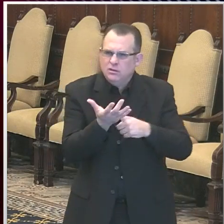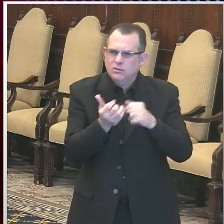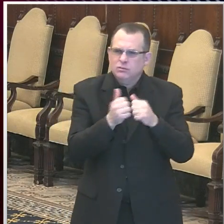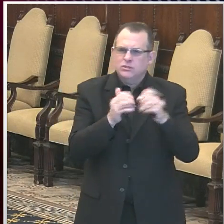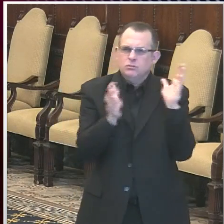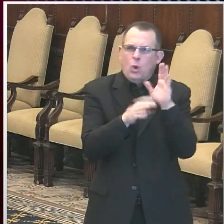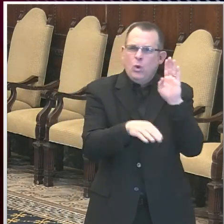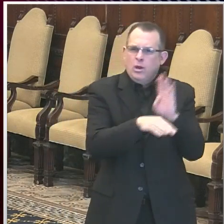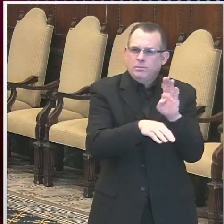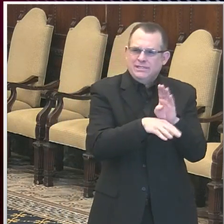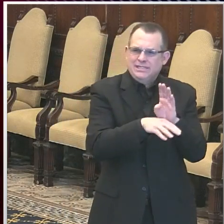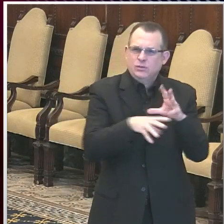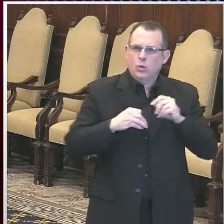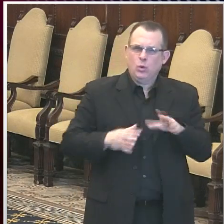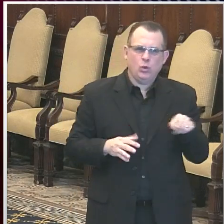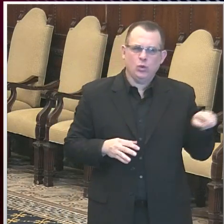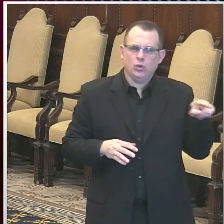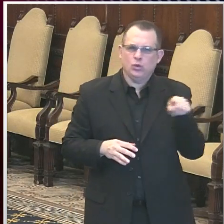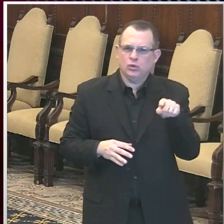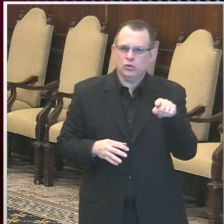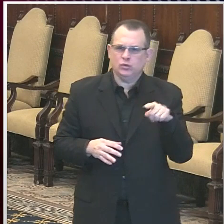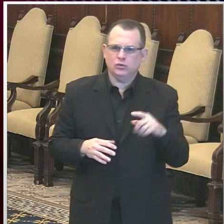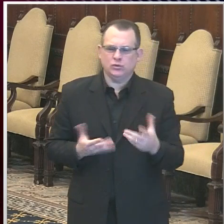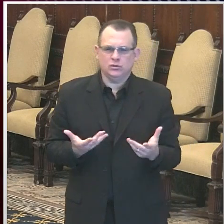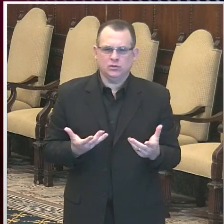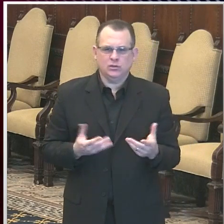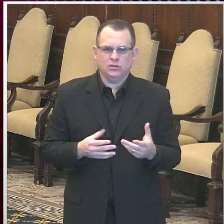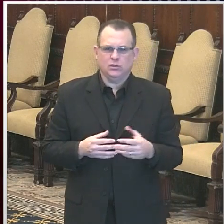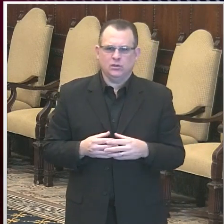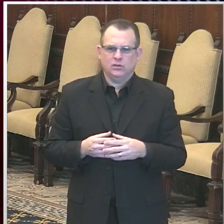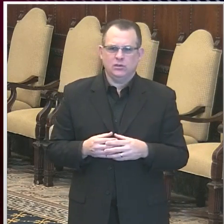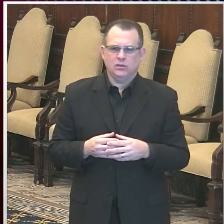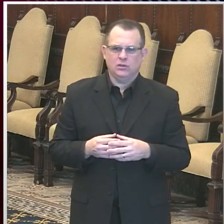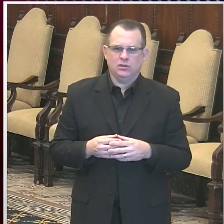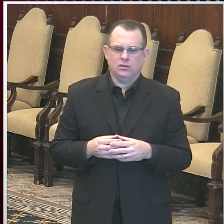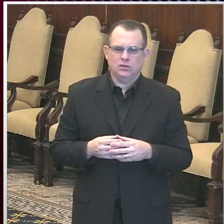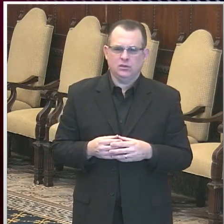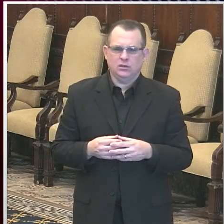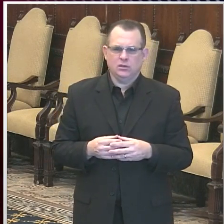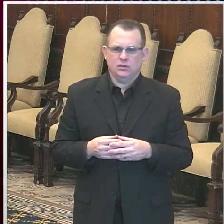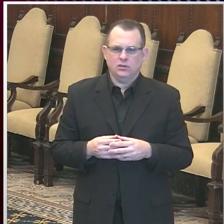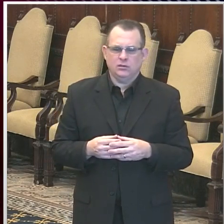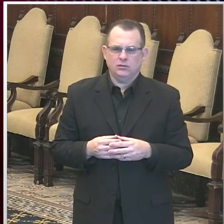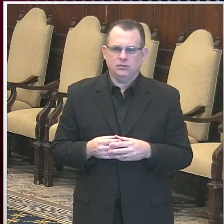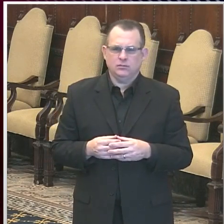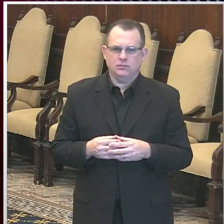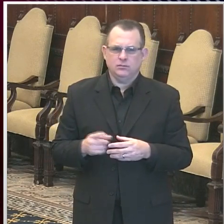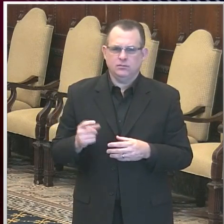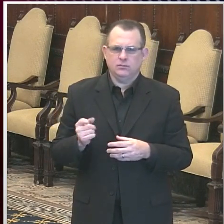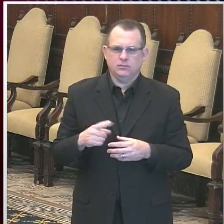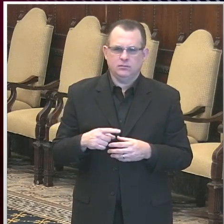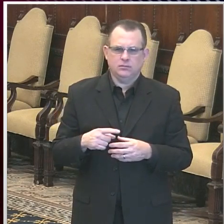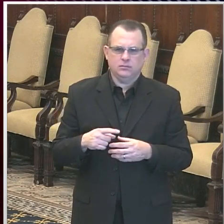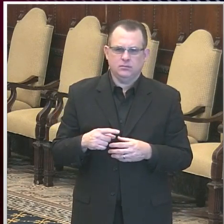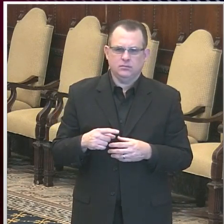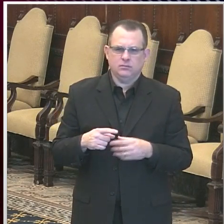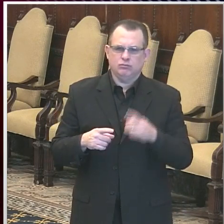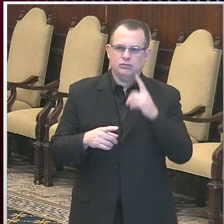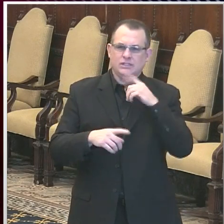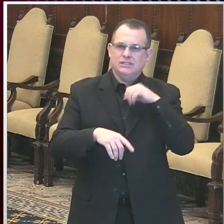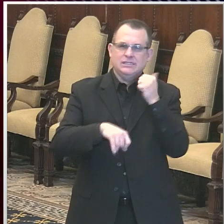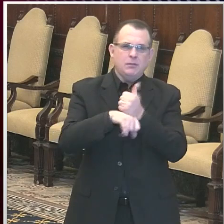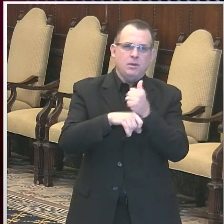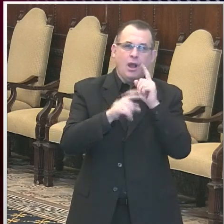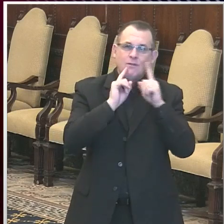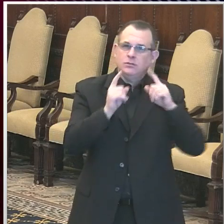business owners in the corridors, the business corridors? We have not been able to organize those conversations yet.